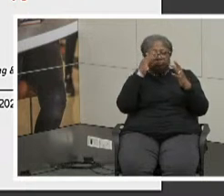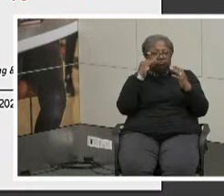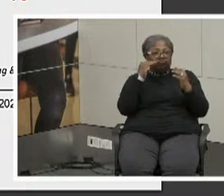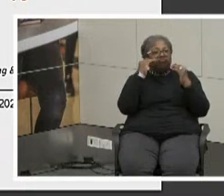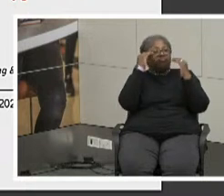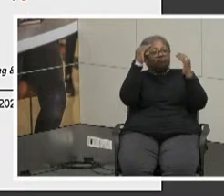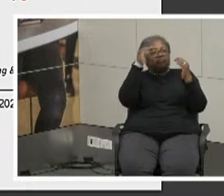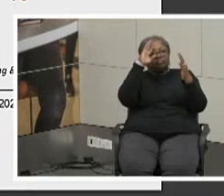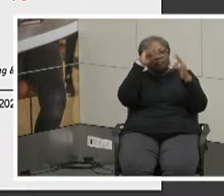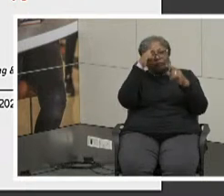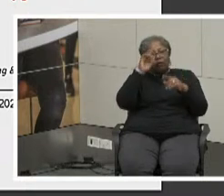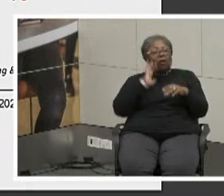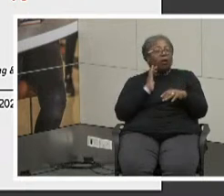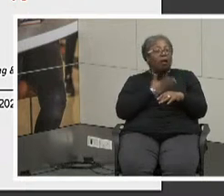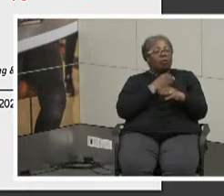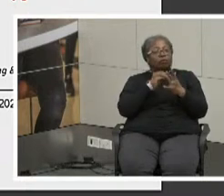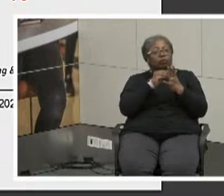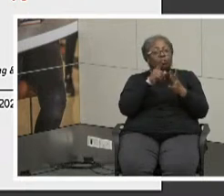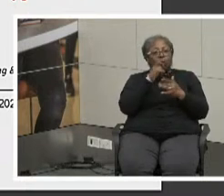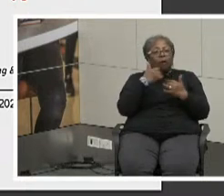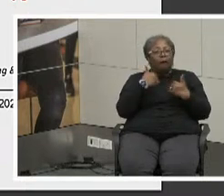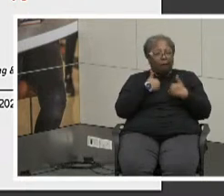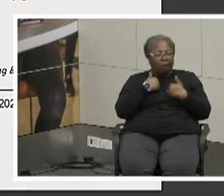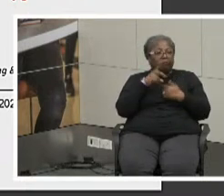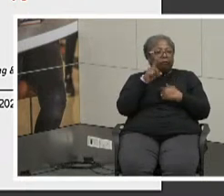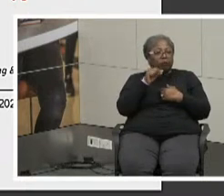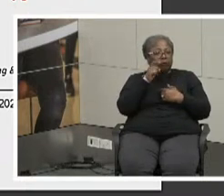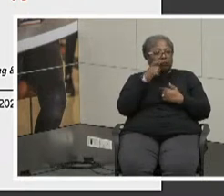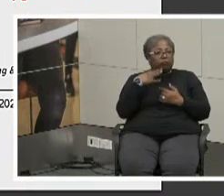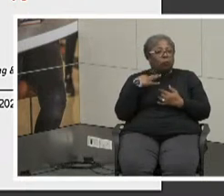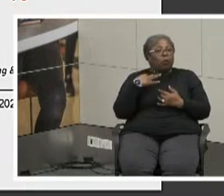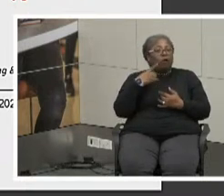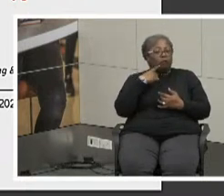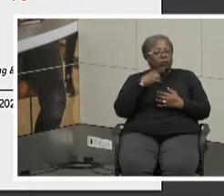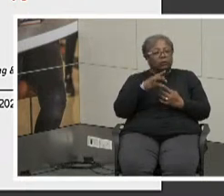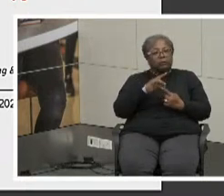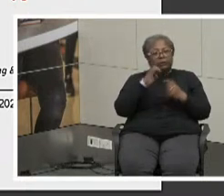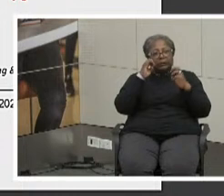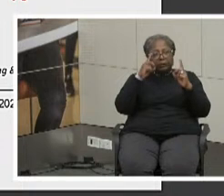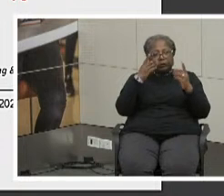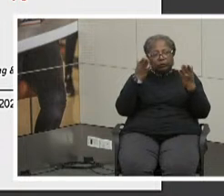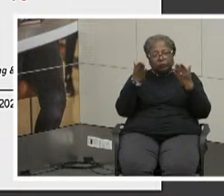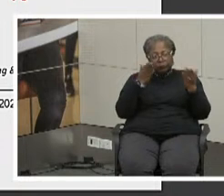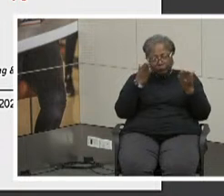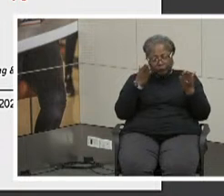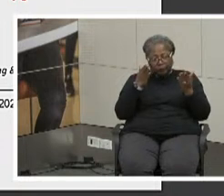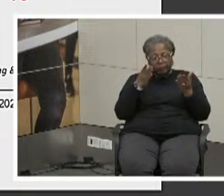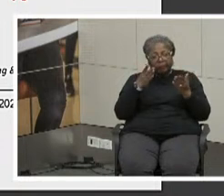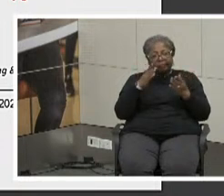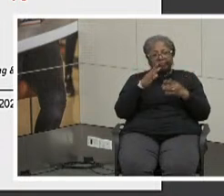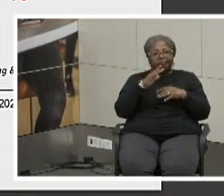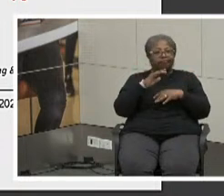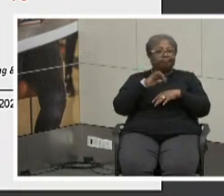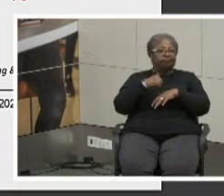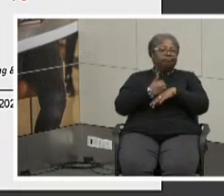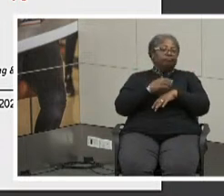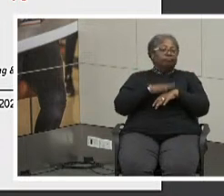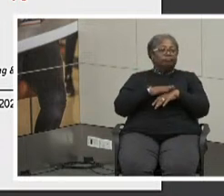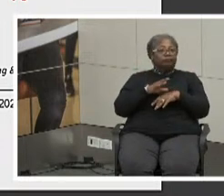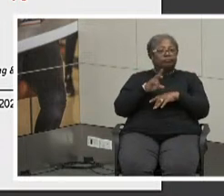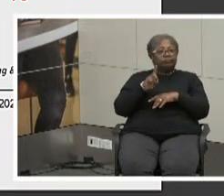students and know our students with disabilities qualify for special education services based on a